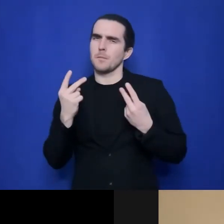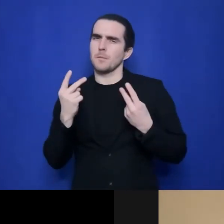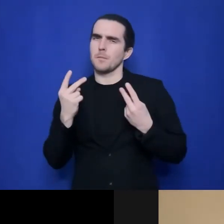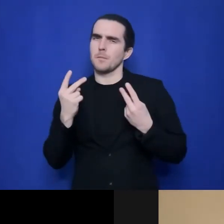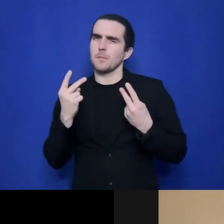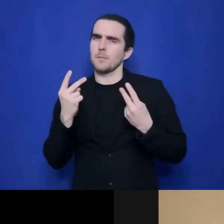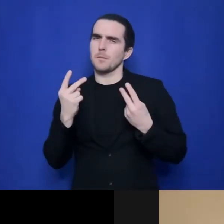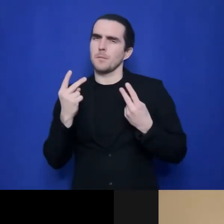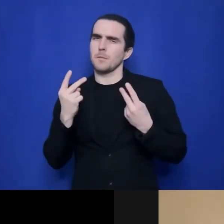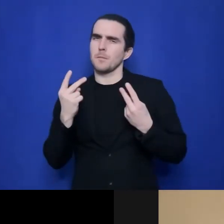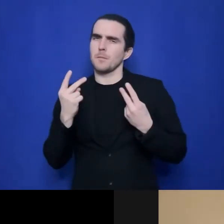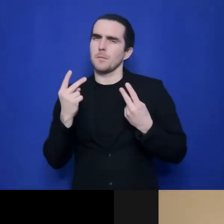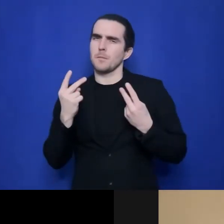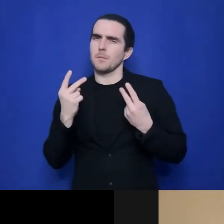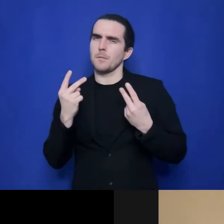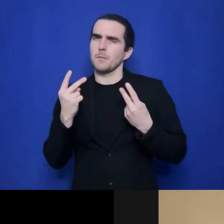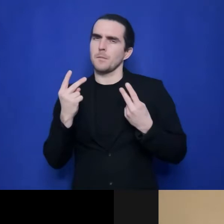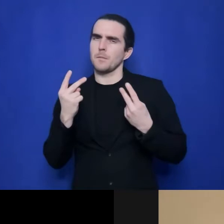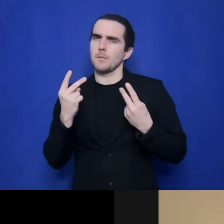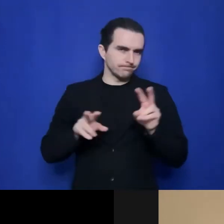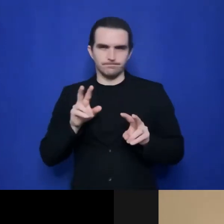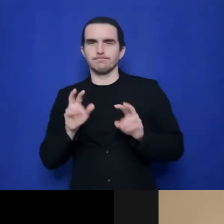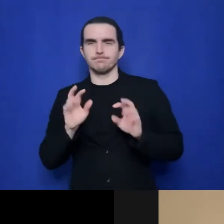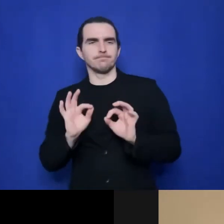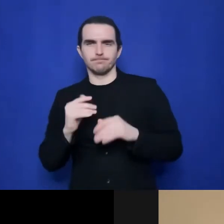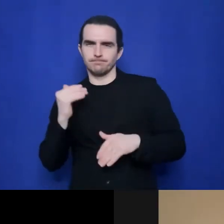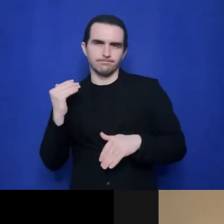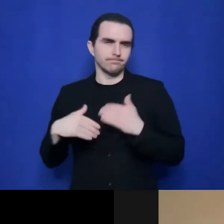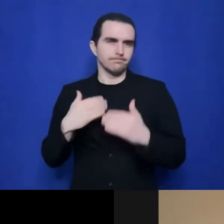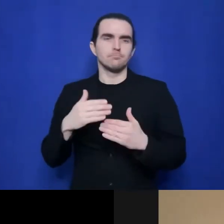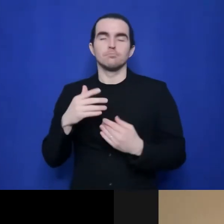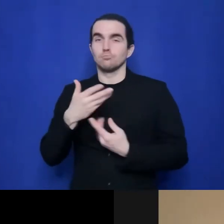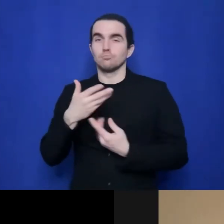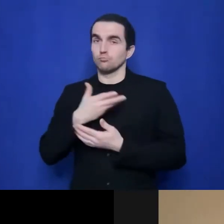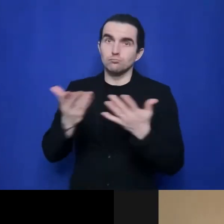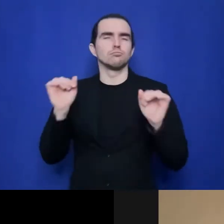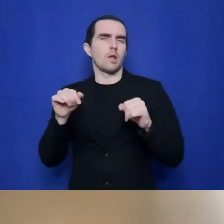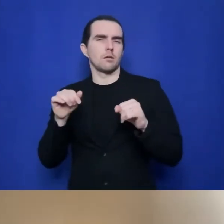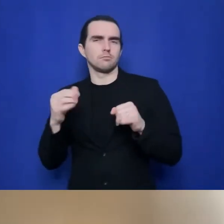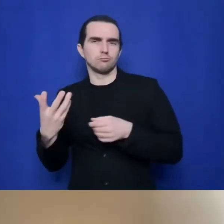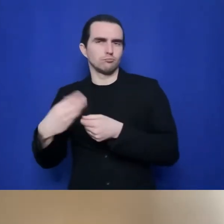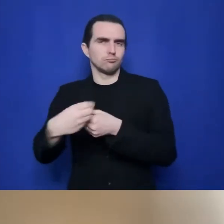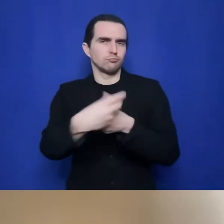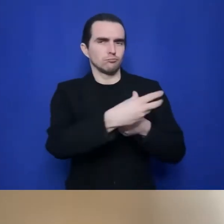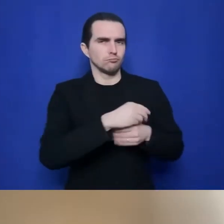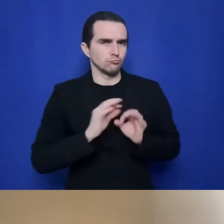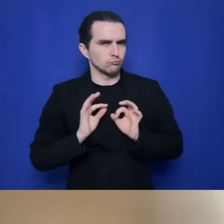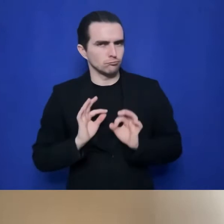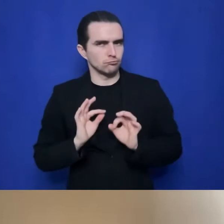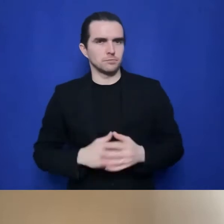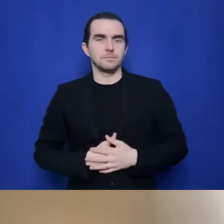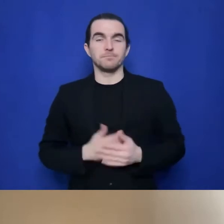Next, we will give the floor to our colleague Amelia O'Hare.